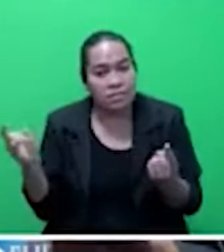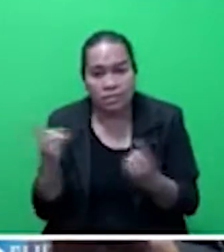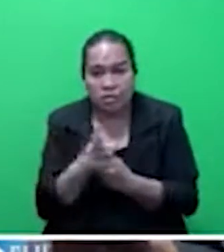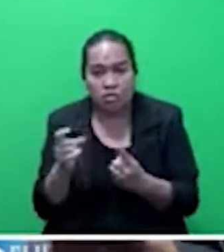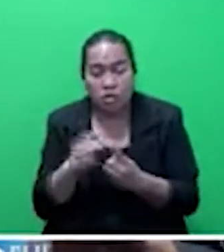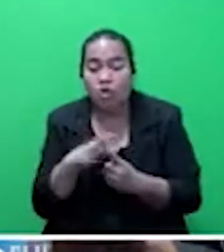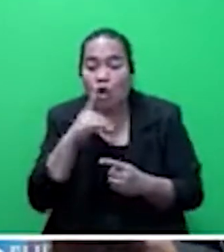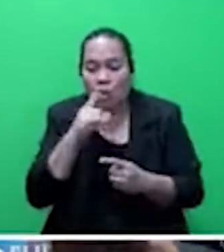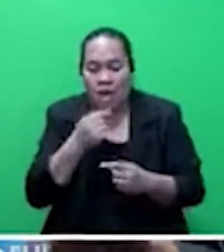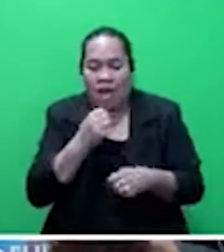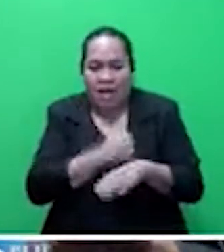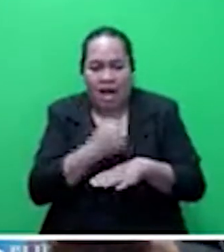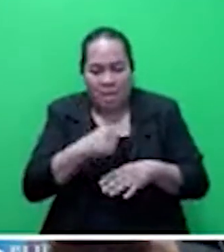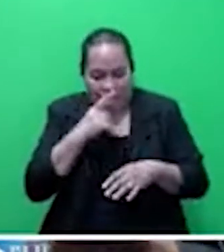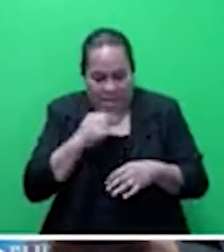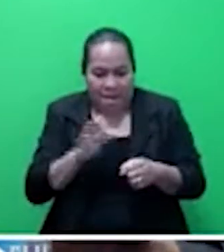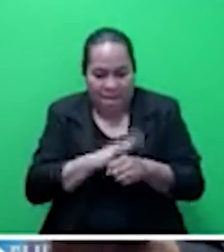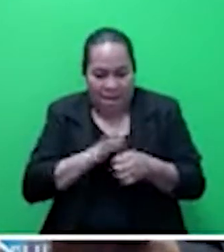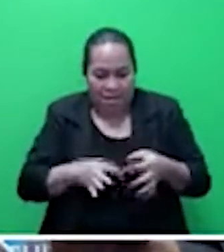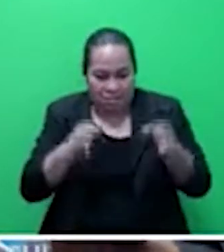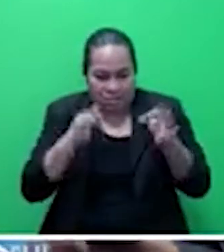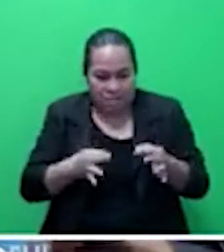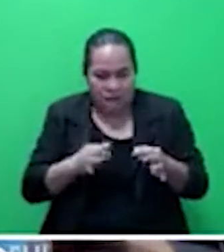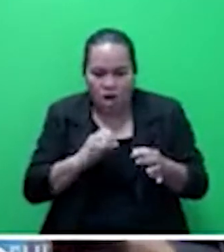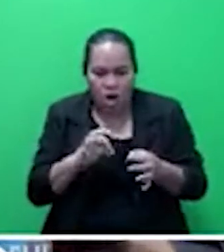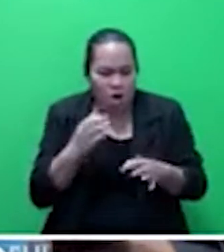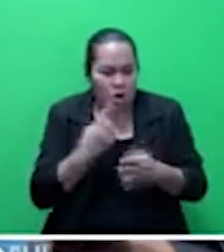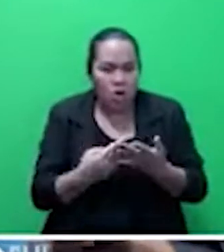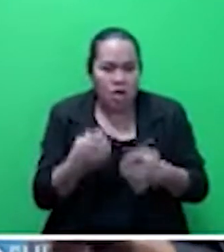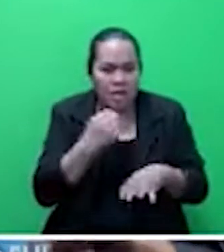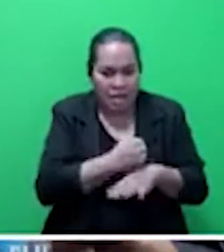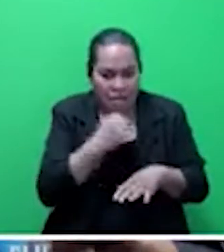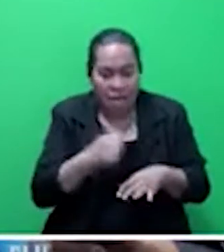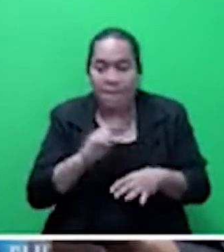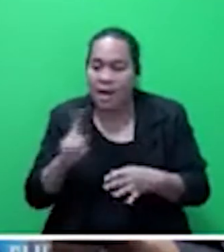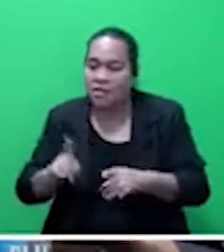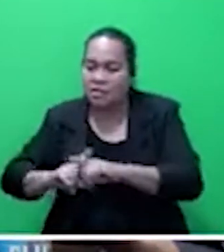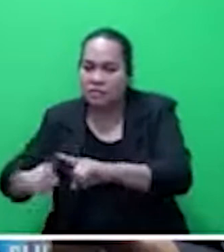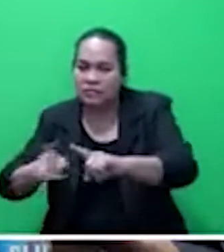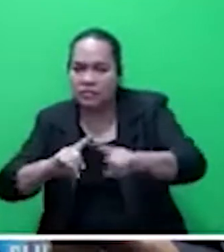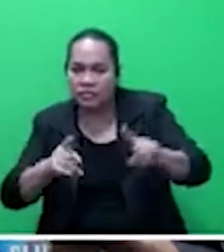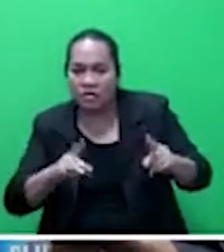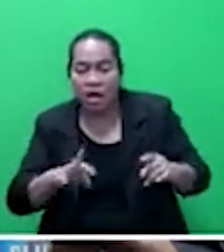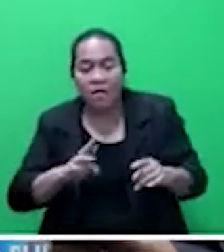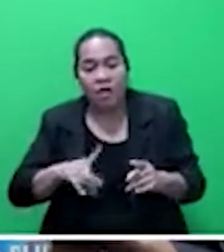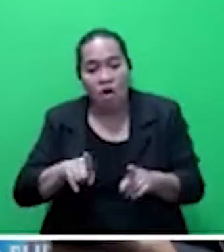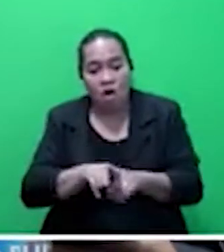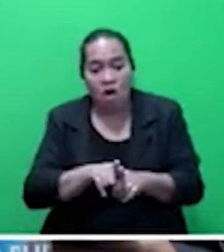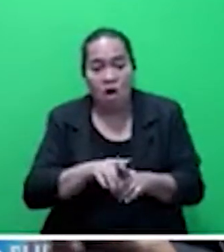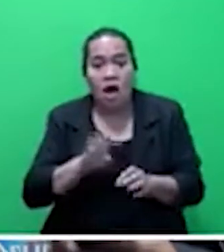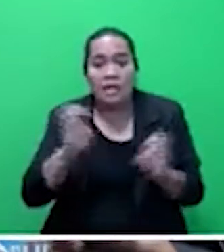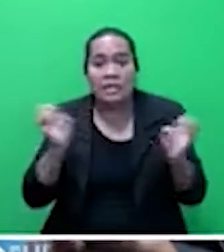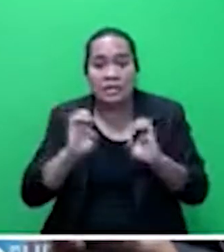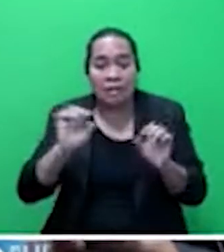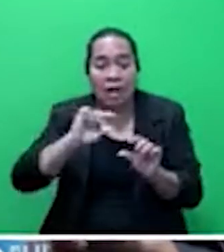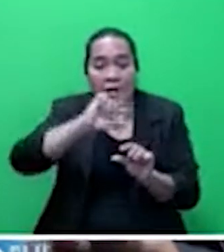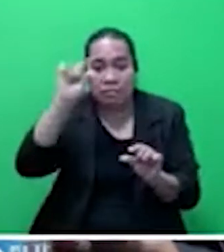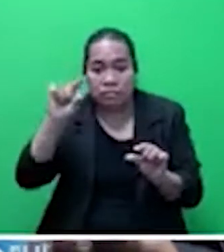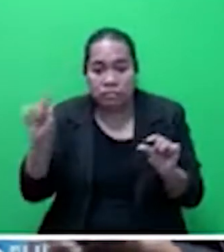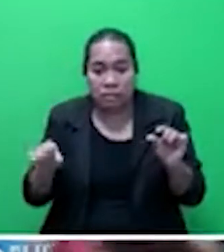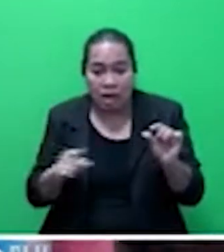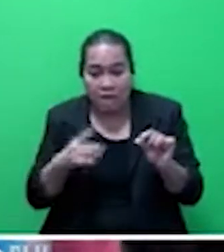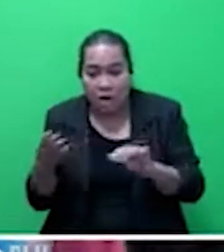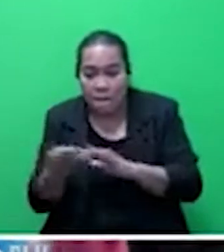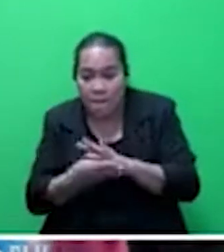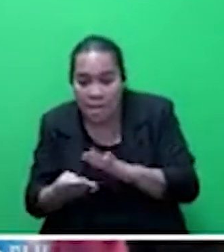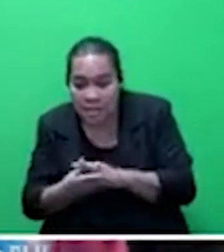decisions for all stage of disaster cycle, ranging from baseline information on